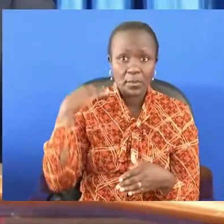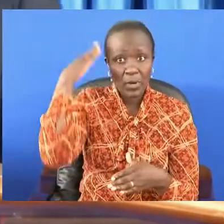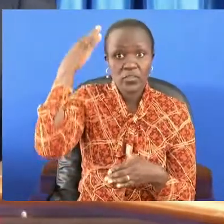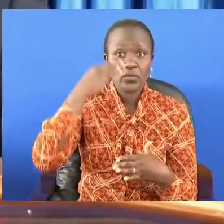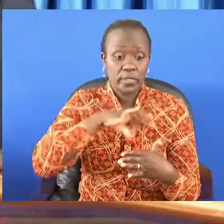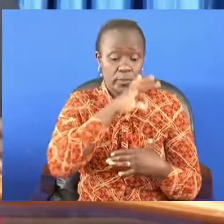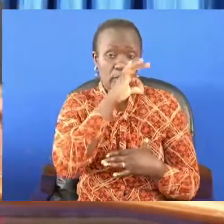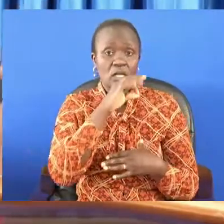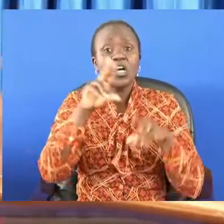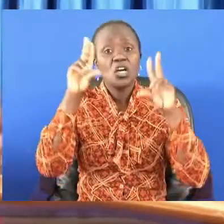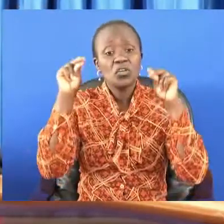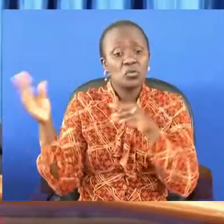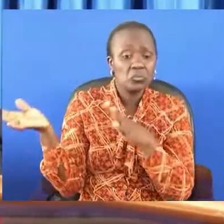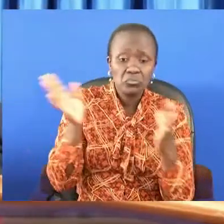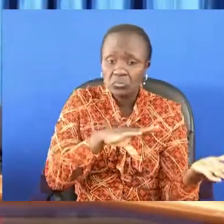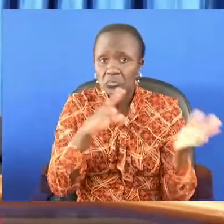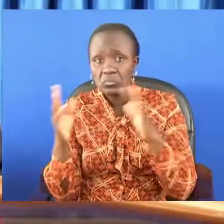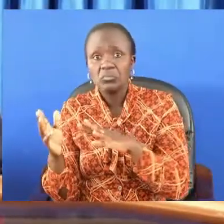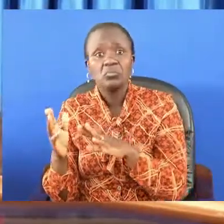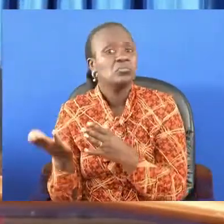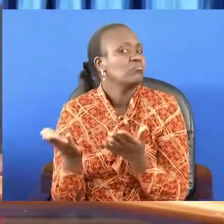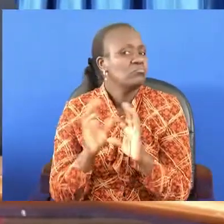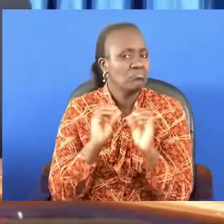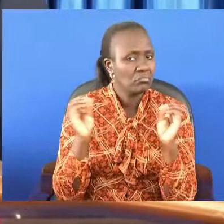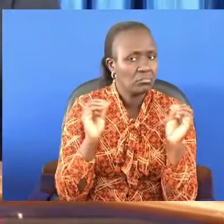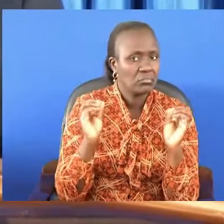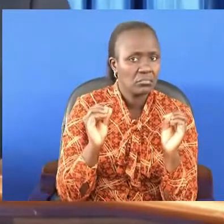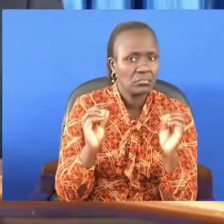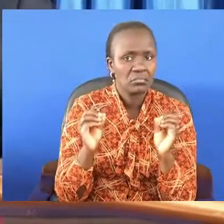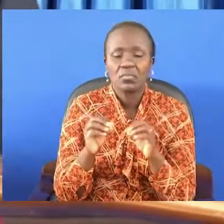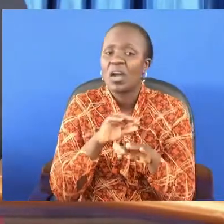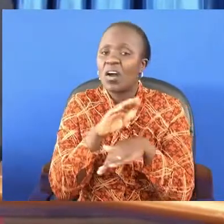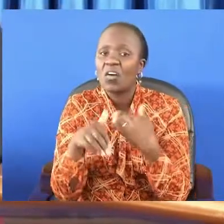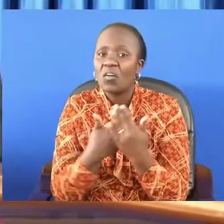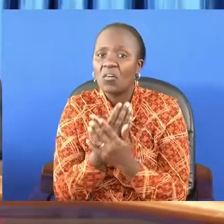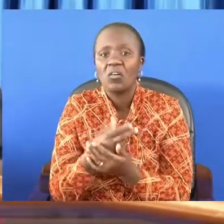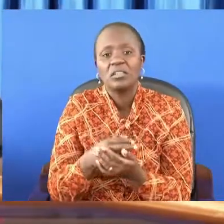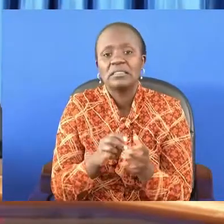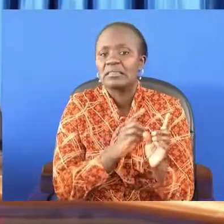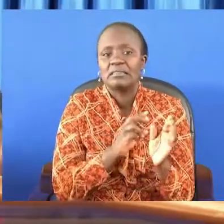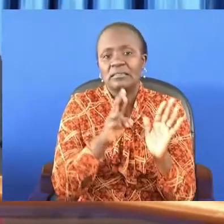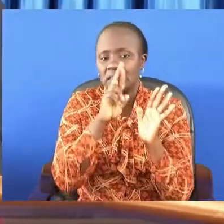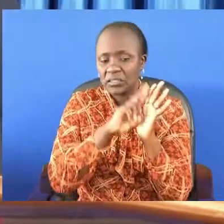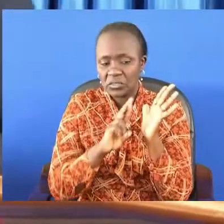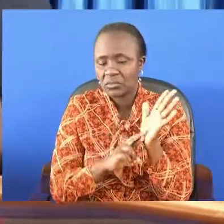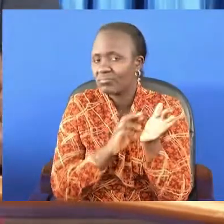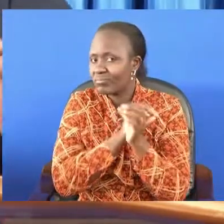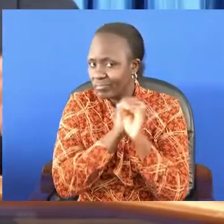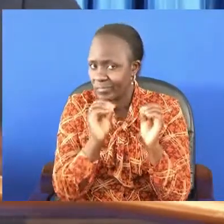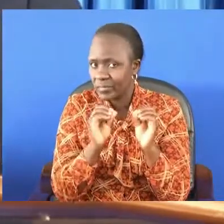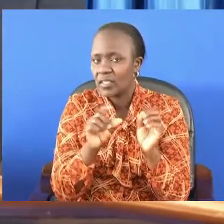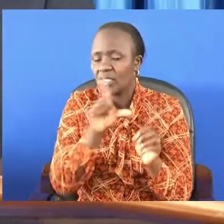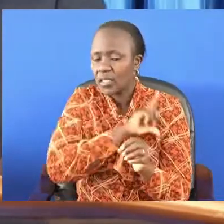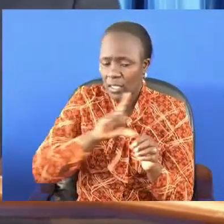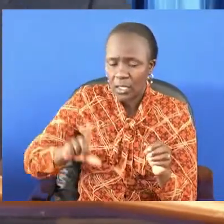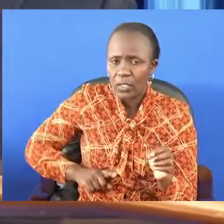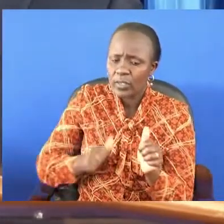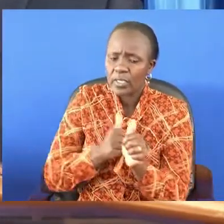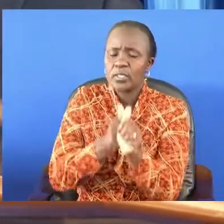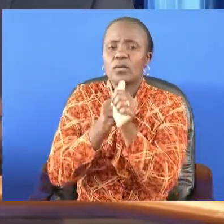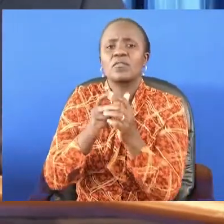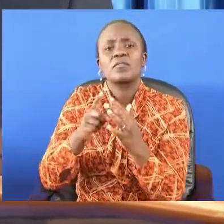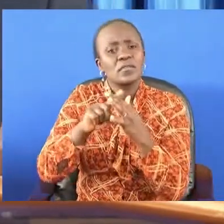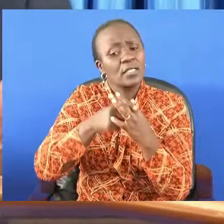spiritually so that we are not tossed back and forth by every kind of doctrine. And the Lord has walked with us from the beginning of the